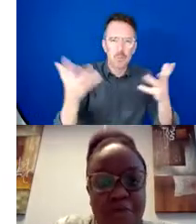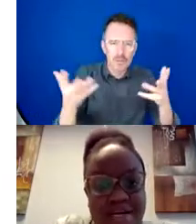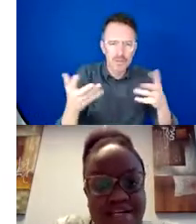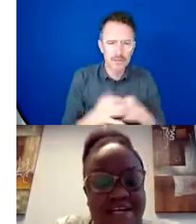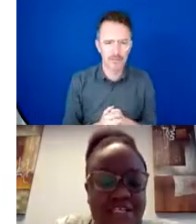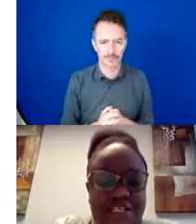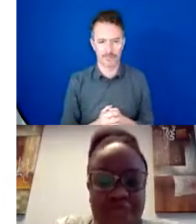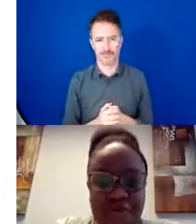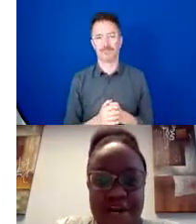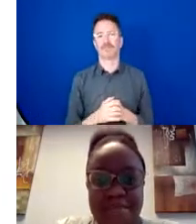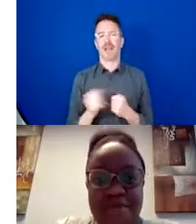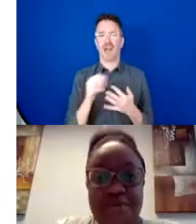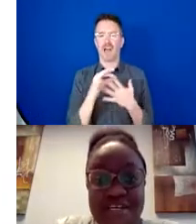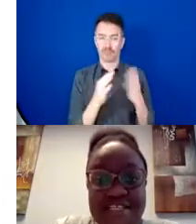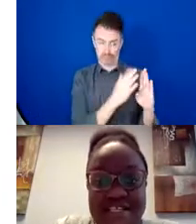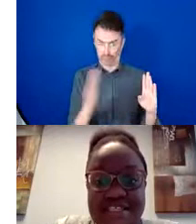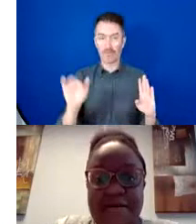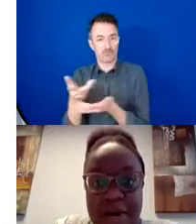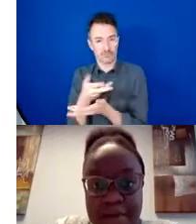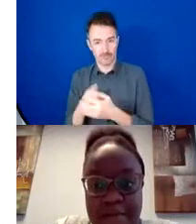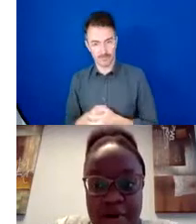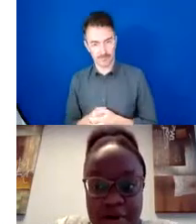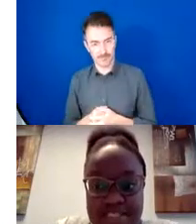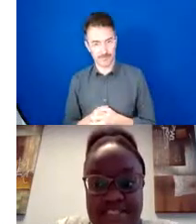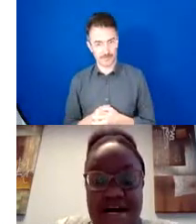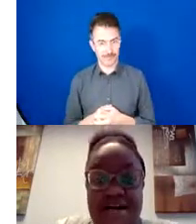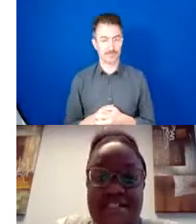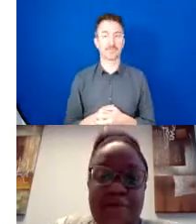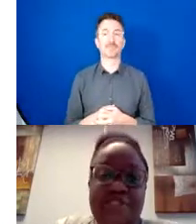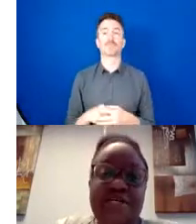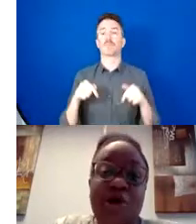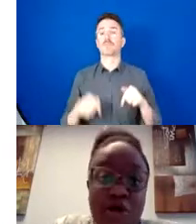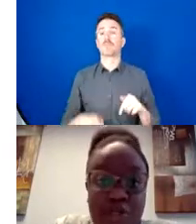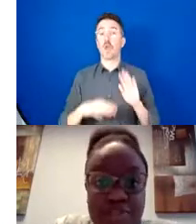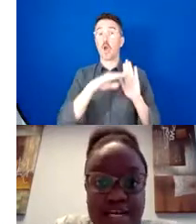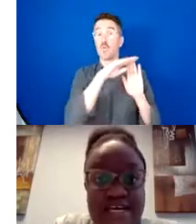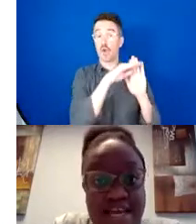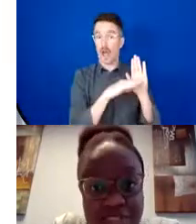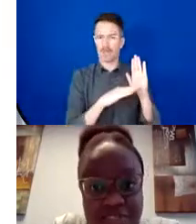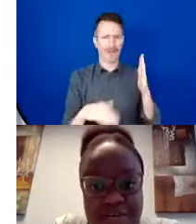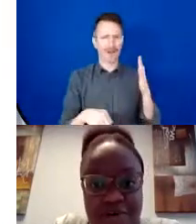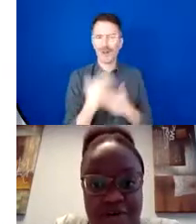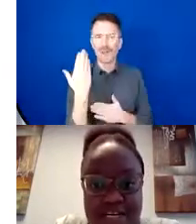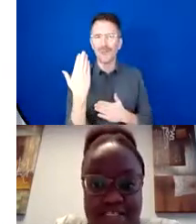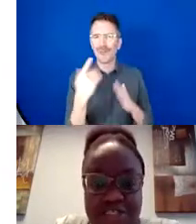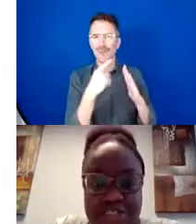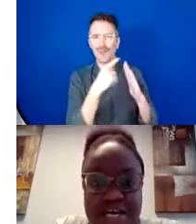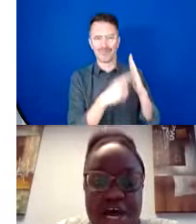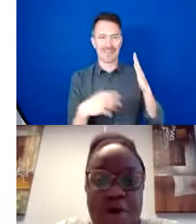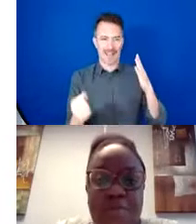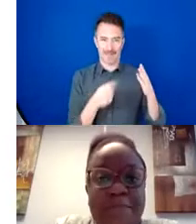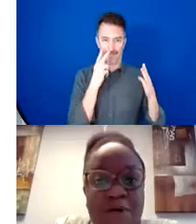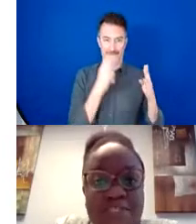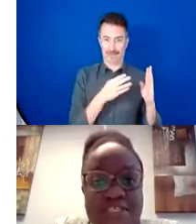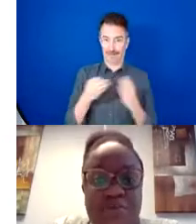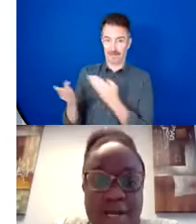As a new partner initiative program, Youth Excel's primary priorities are supporting local youth-led and youth-serving organizations.